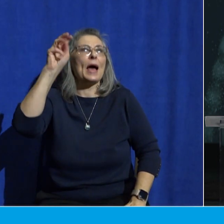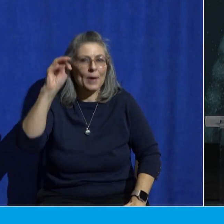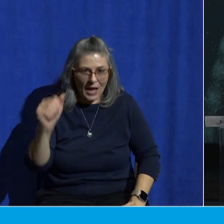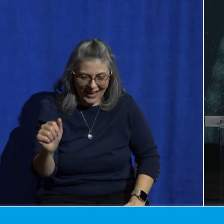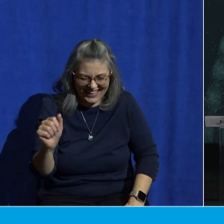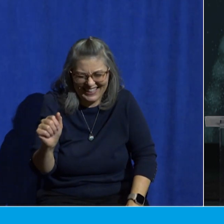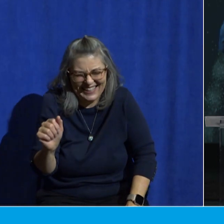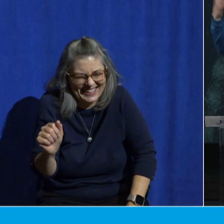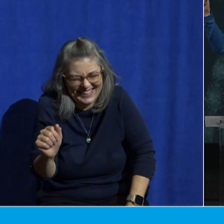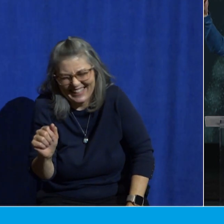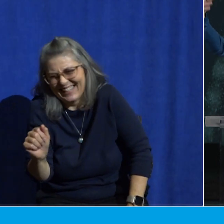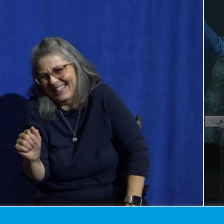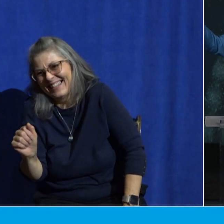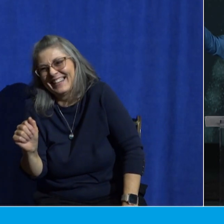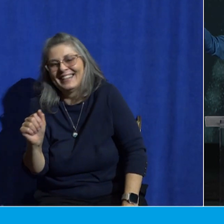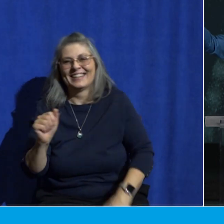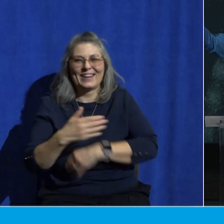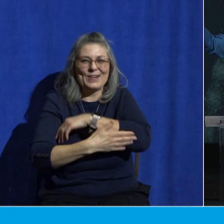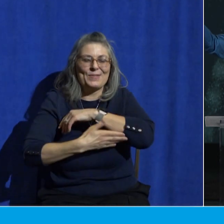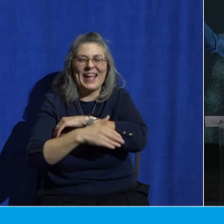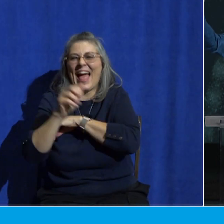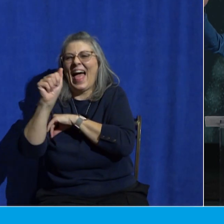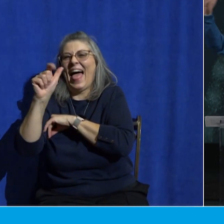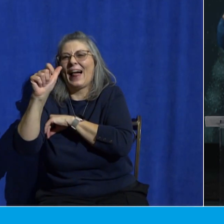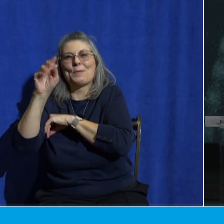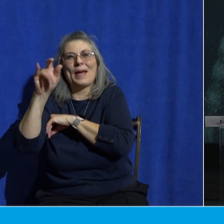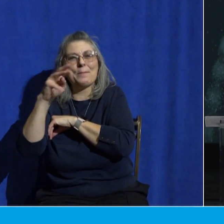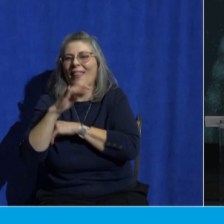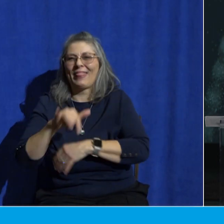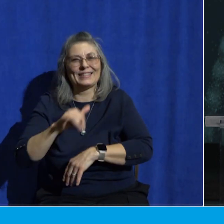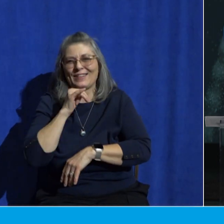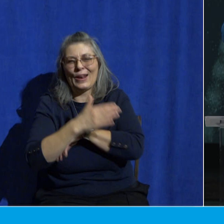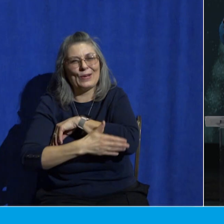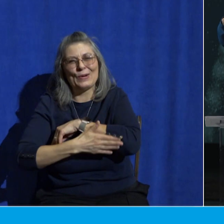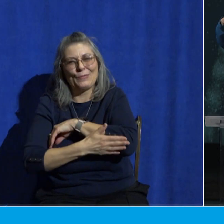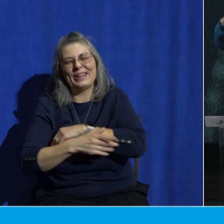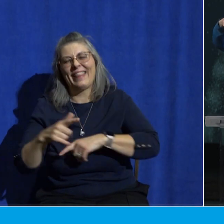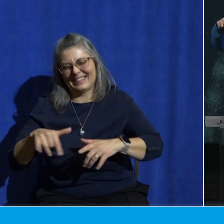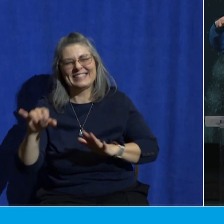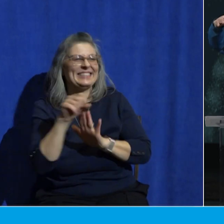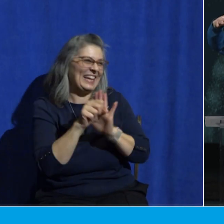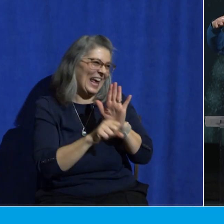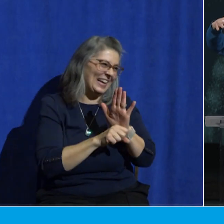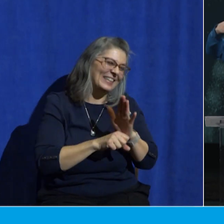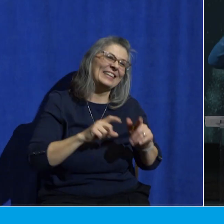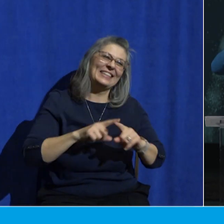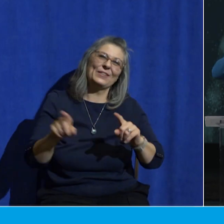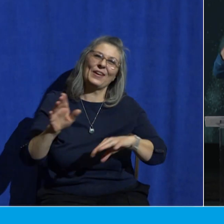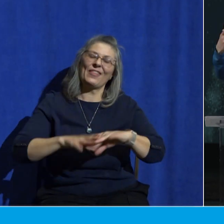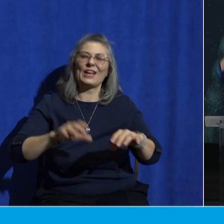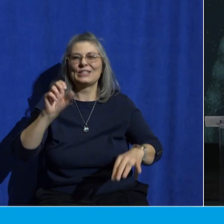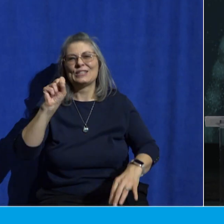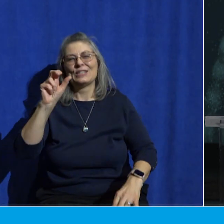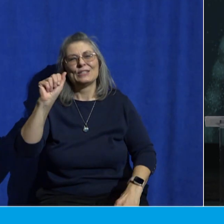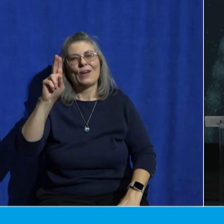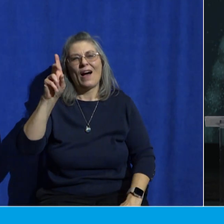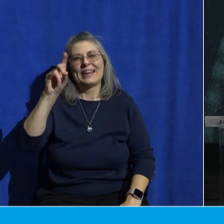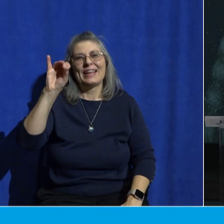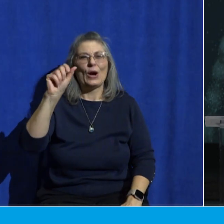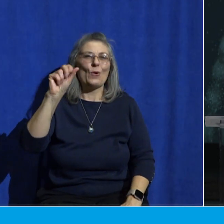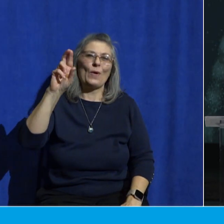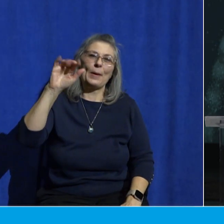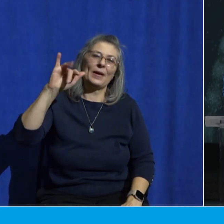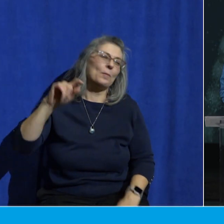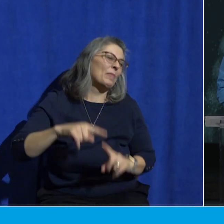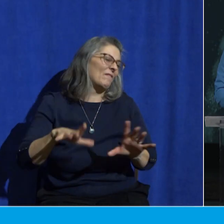of Alabama. It's not another nation, but it's pretty different from Saudi Arabia, so we'll count it in that way.